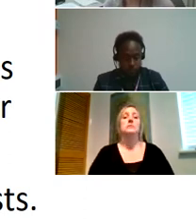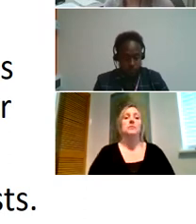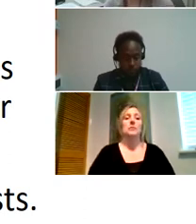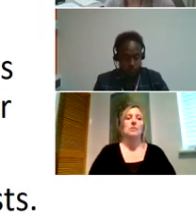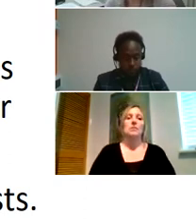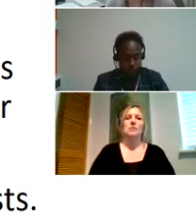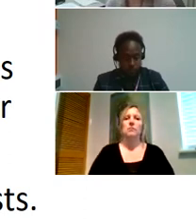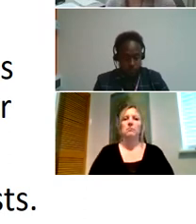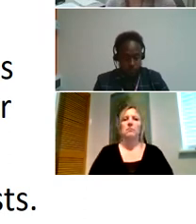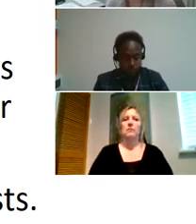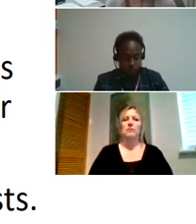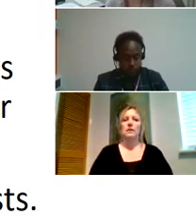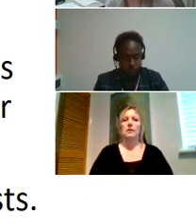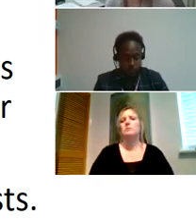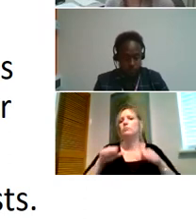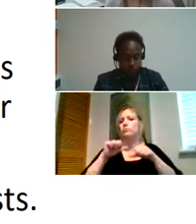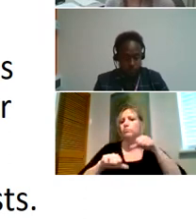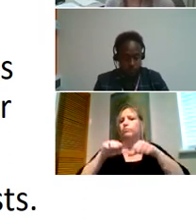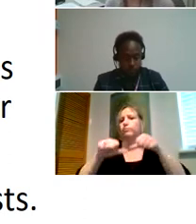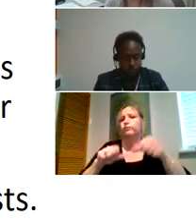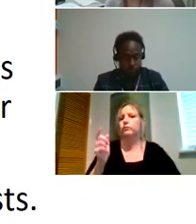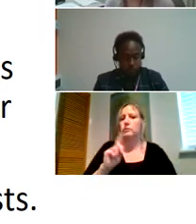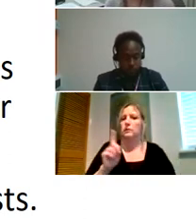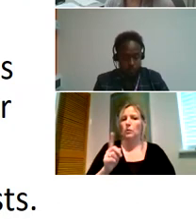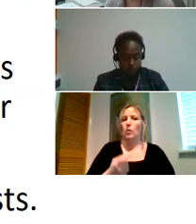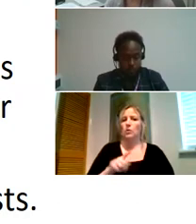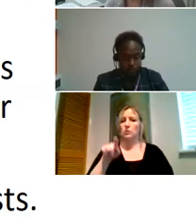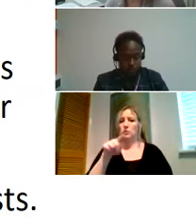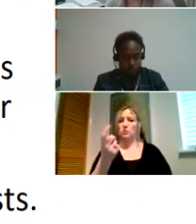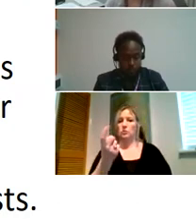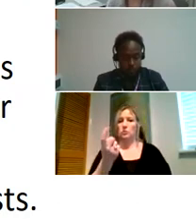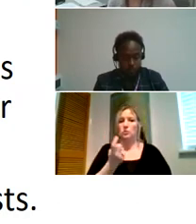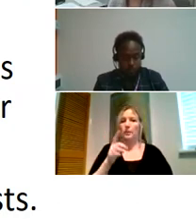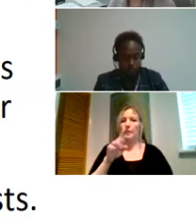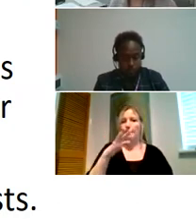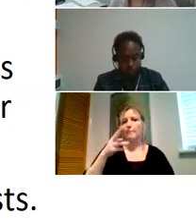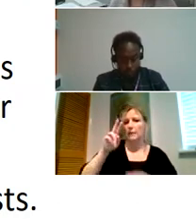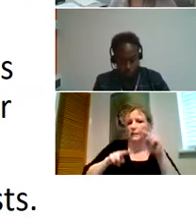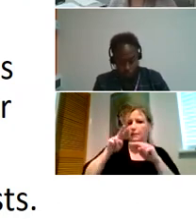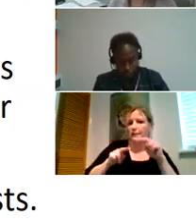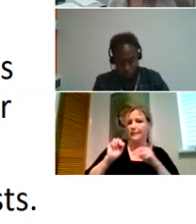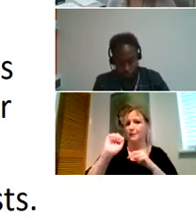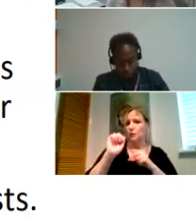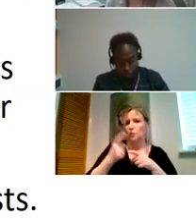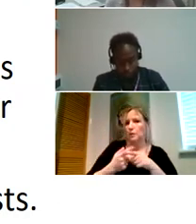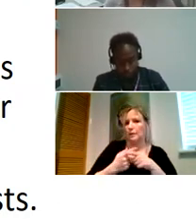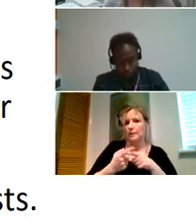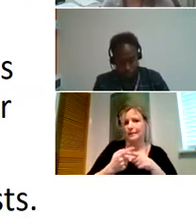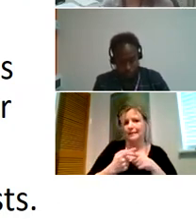you. This is just to be able to offer you a course at the right level. We'll need to know your